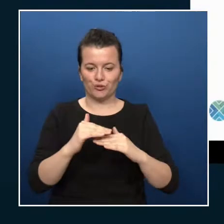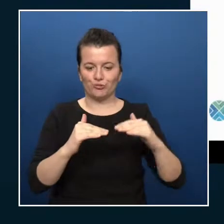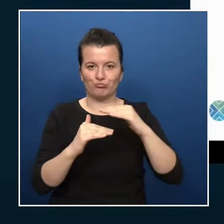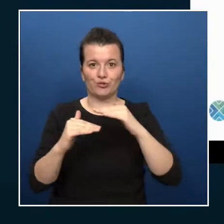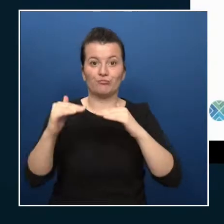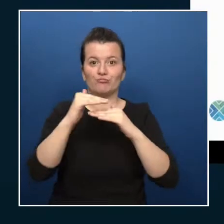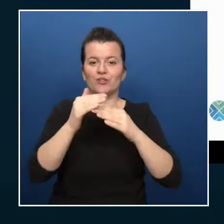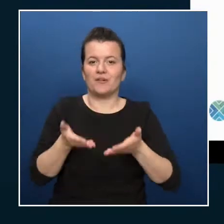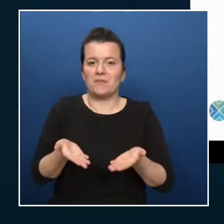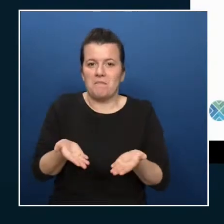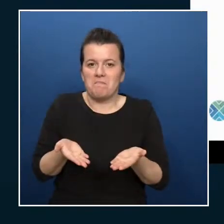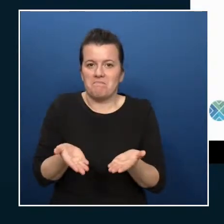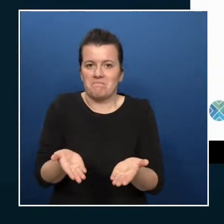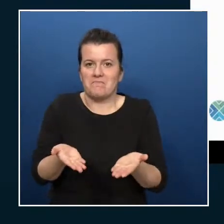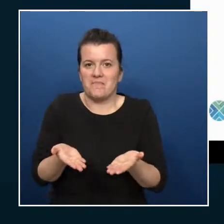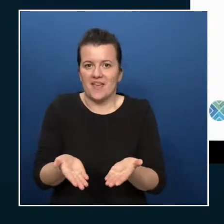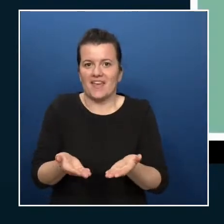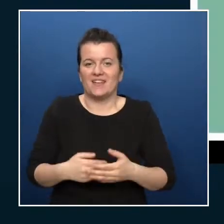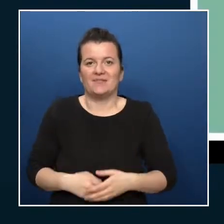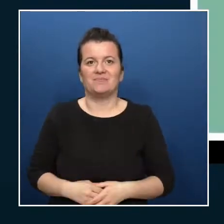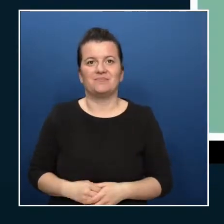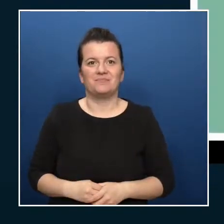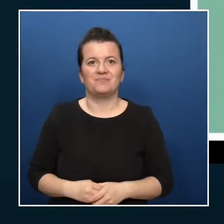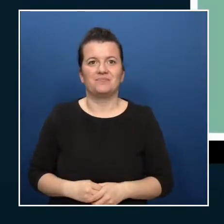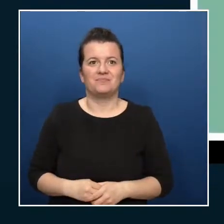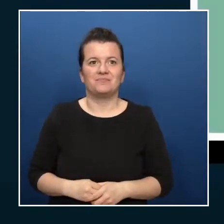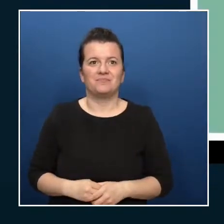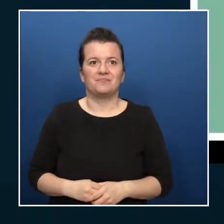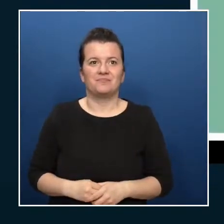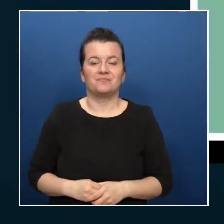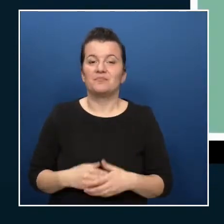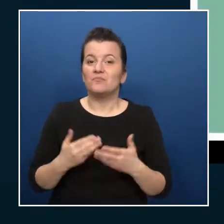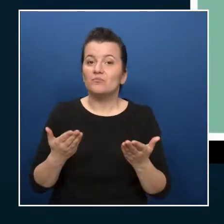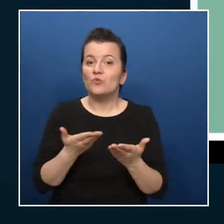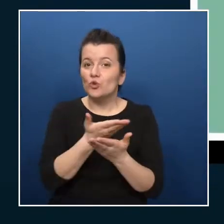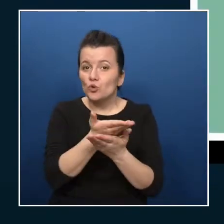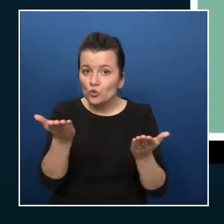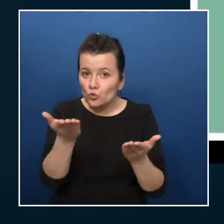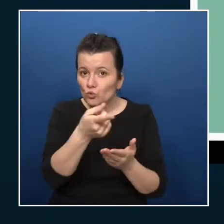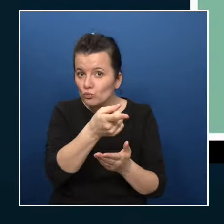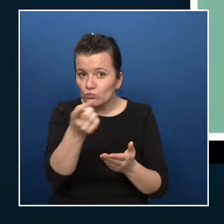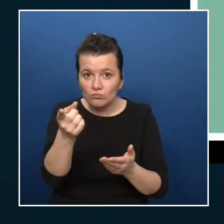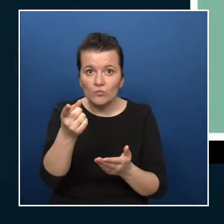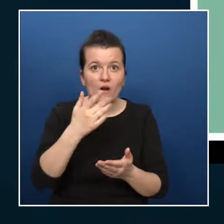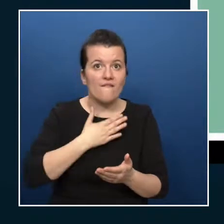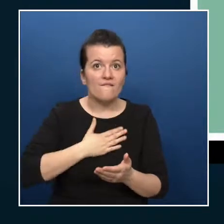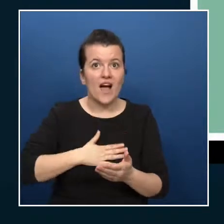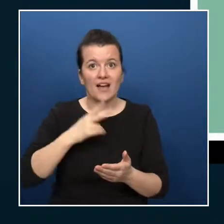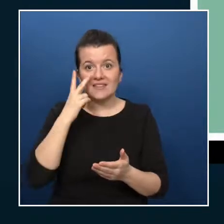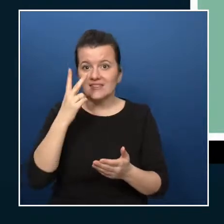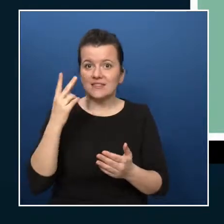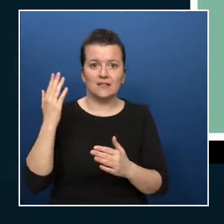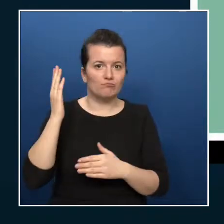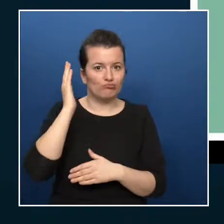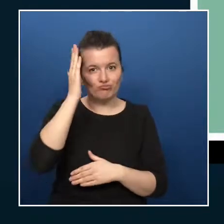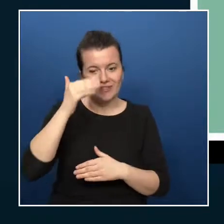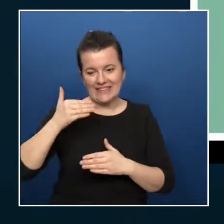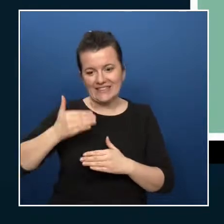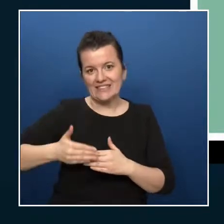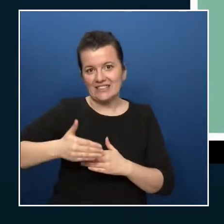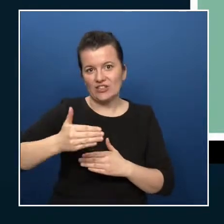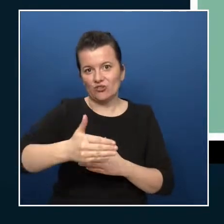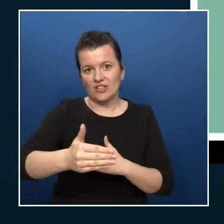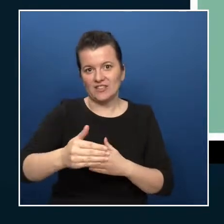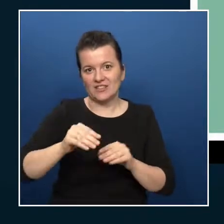on top of all the underlying layers. So, and if you want to take a look at the series, it consists